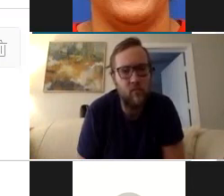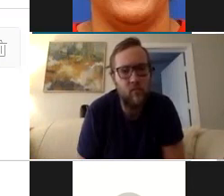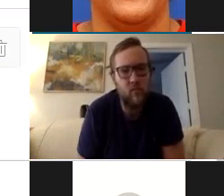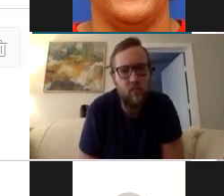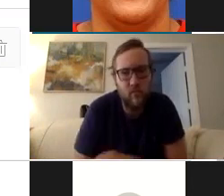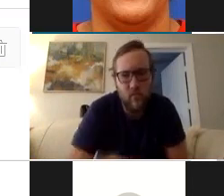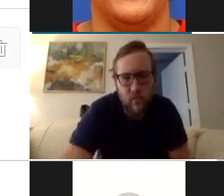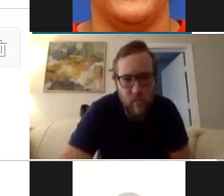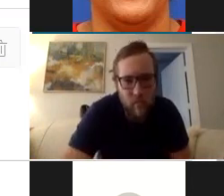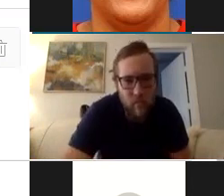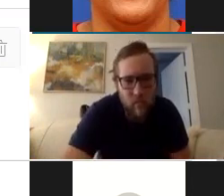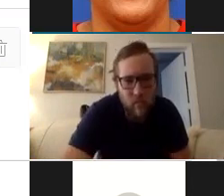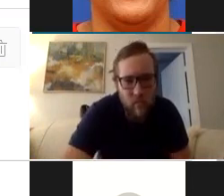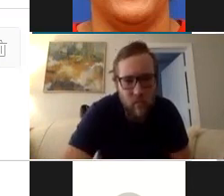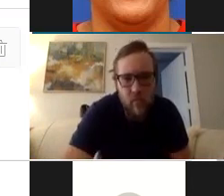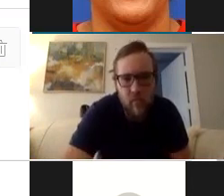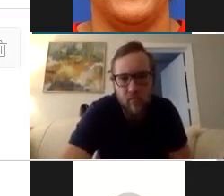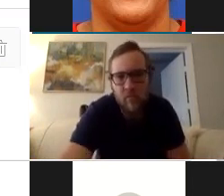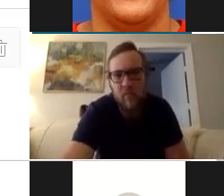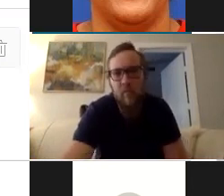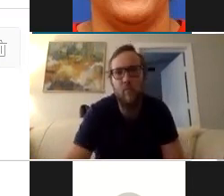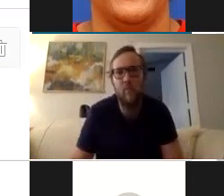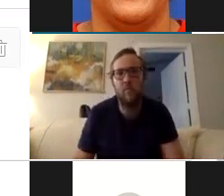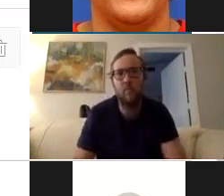continue to do so. If